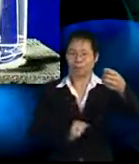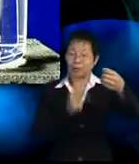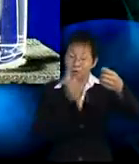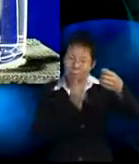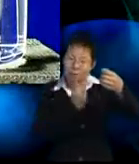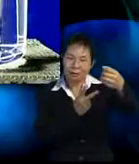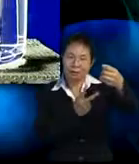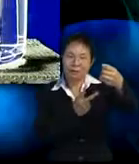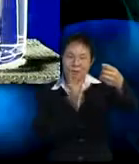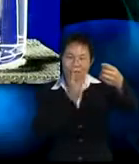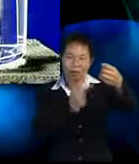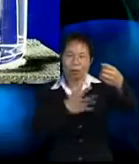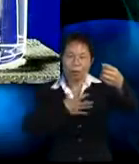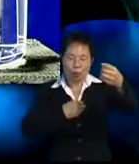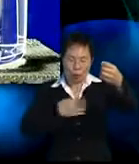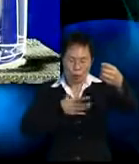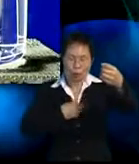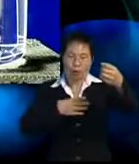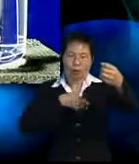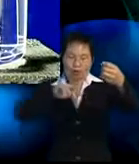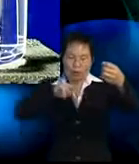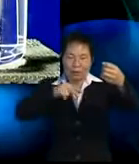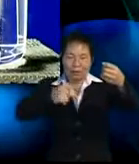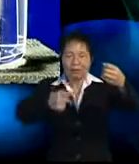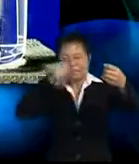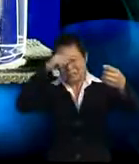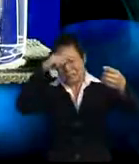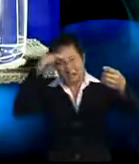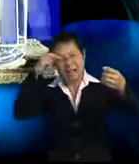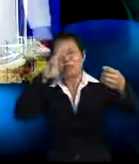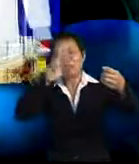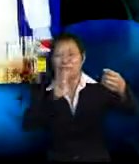See? Now the white precipitate turns dark red.